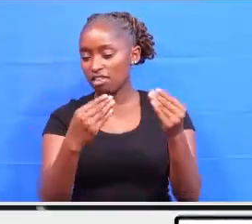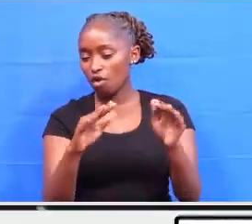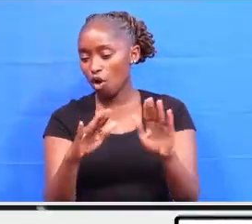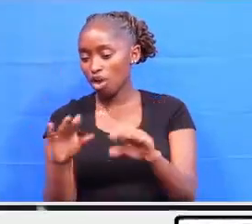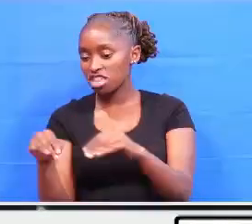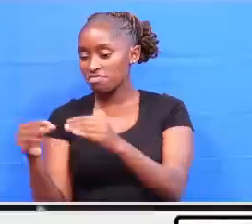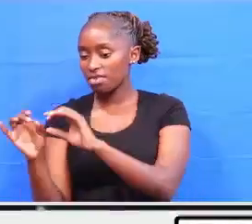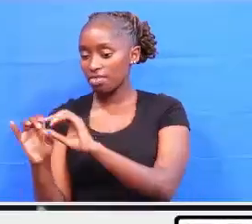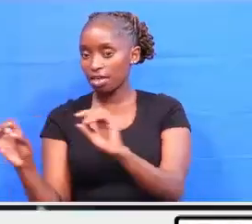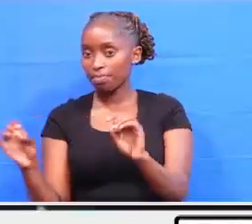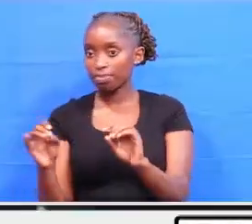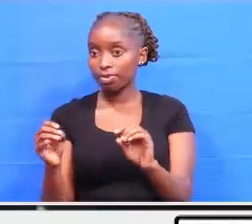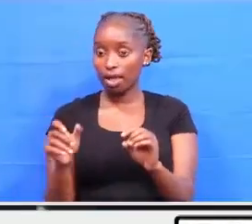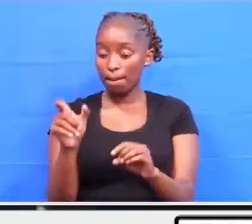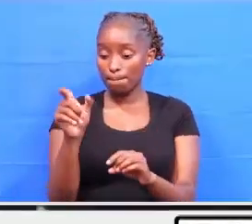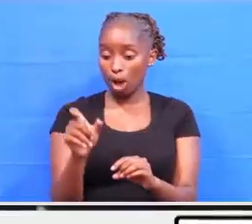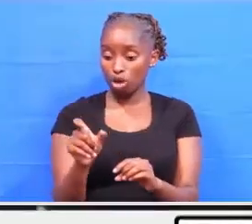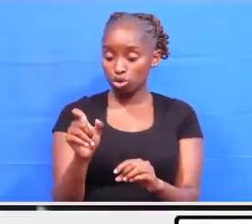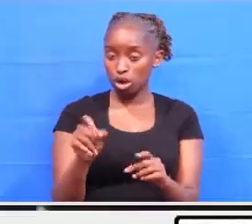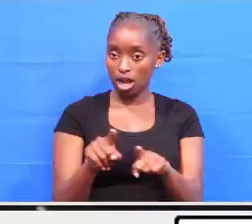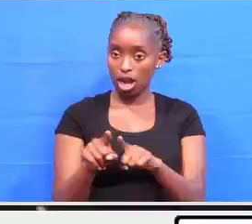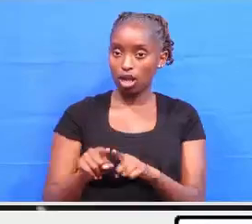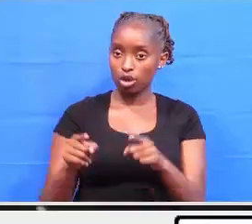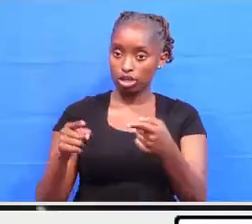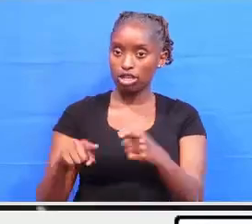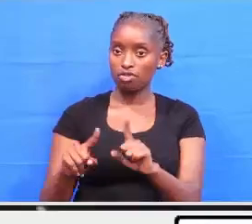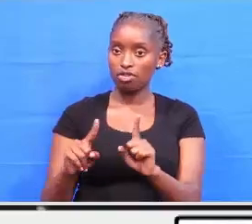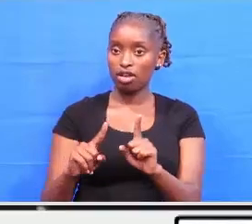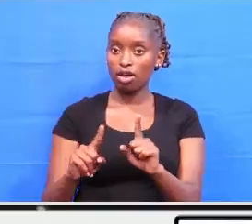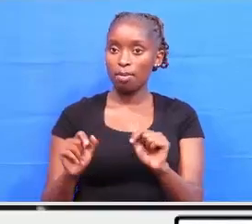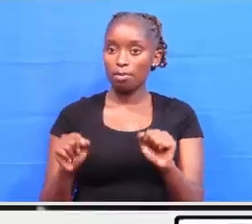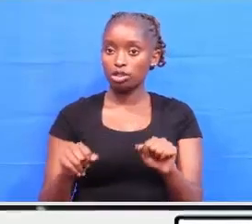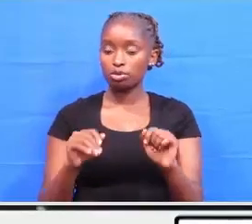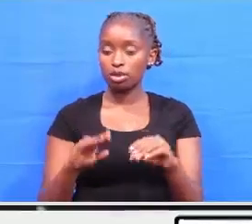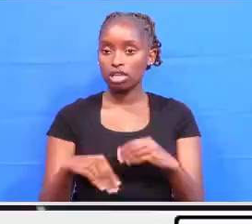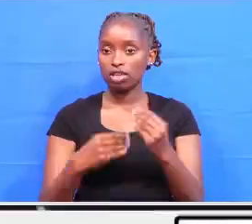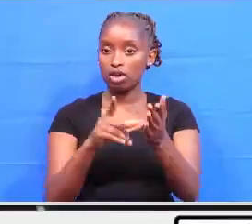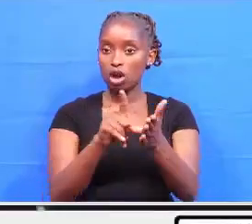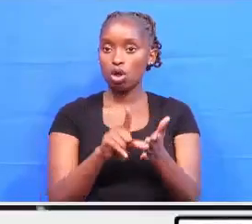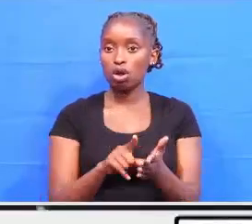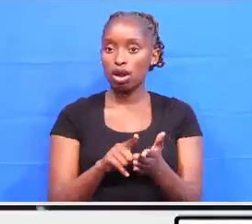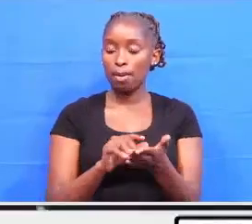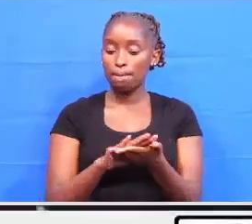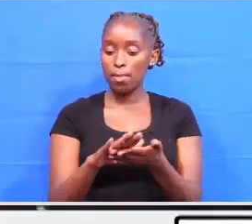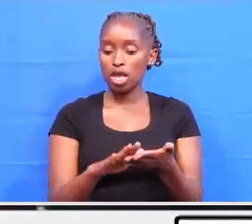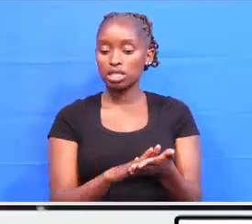provider, would you, you know, give a loan basing on this?